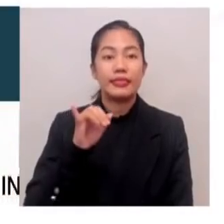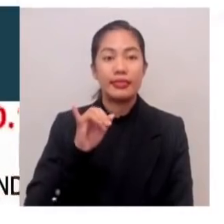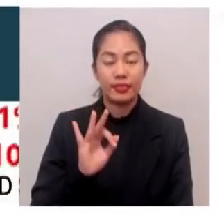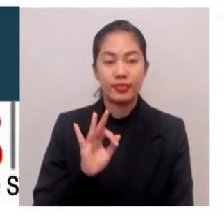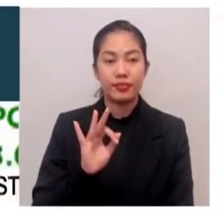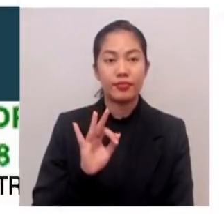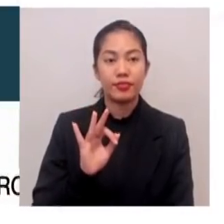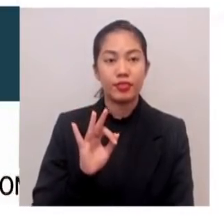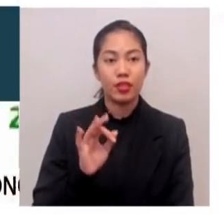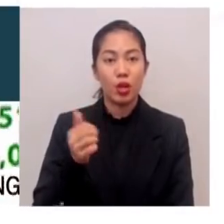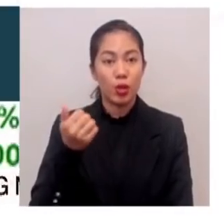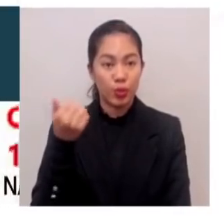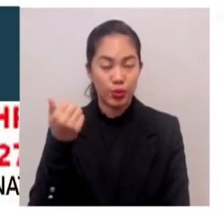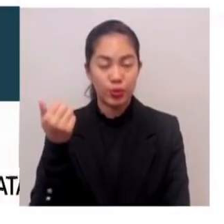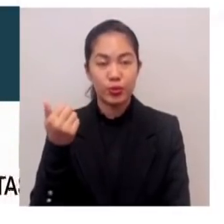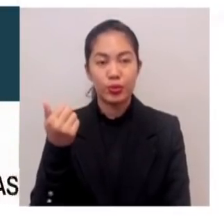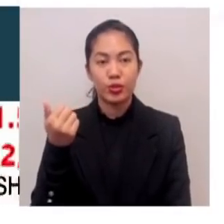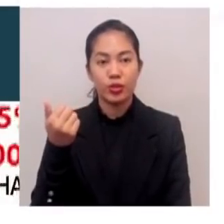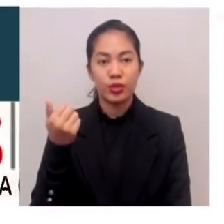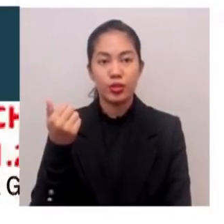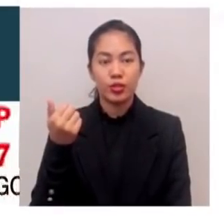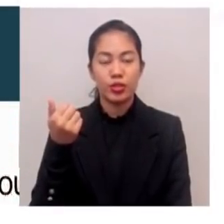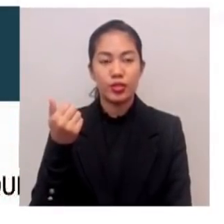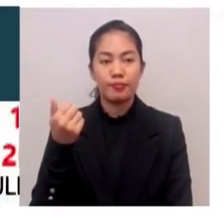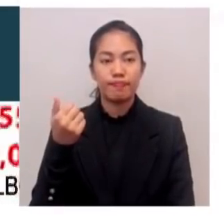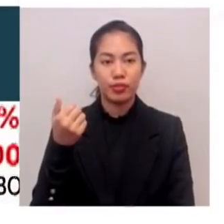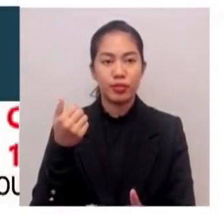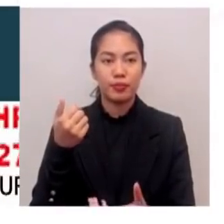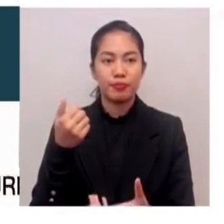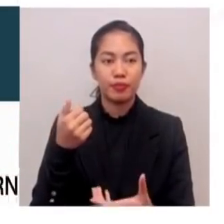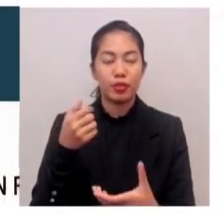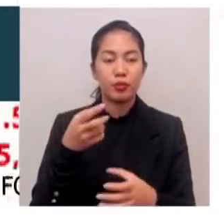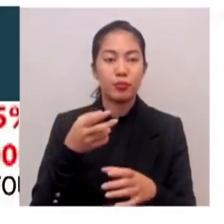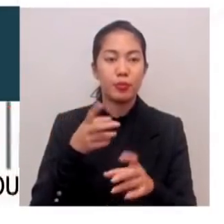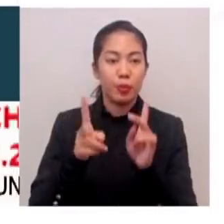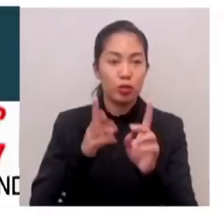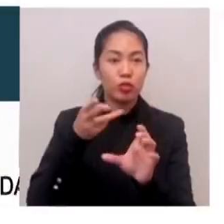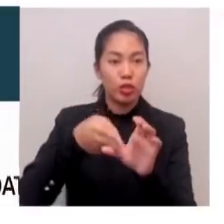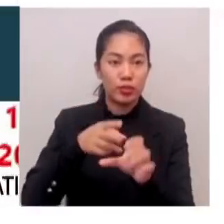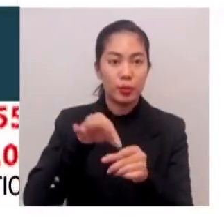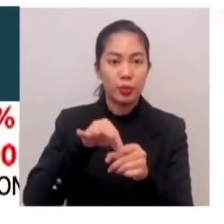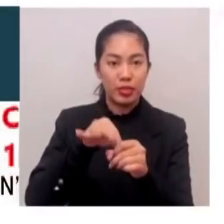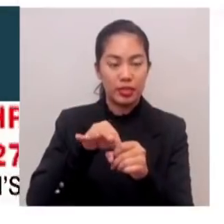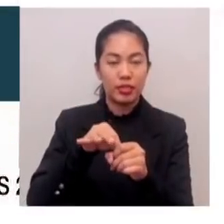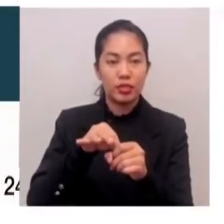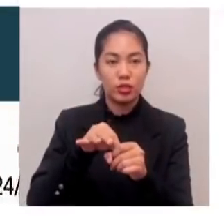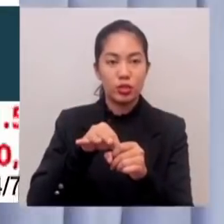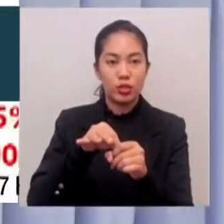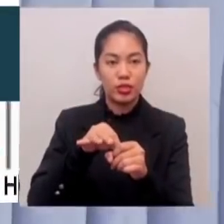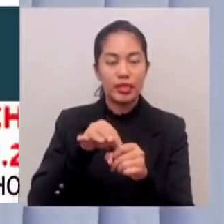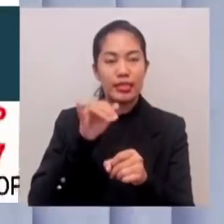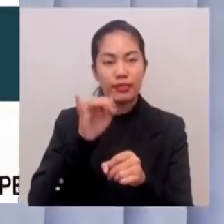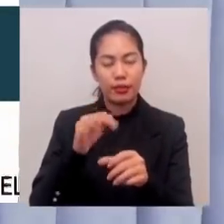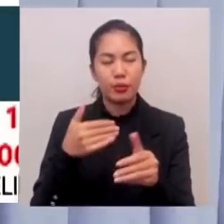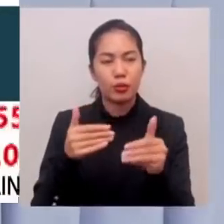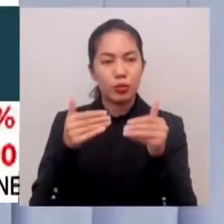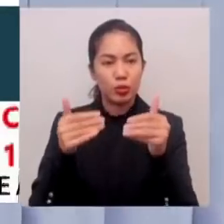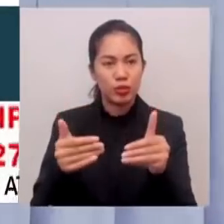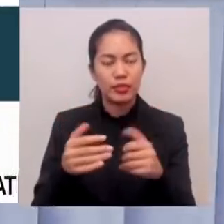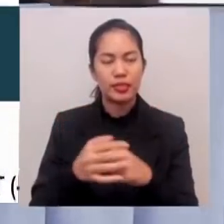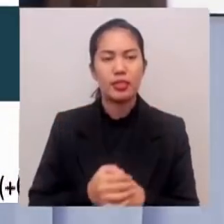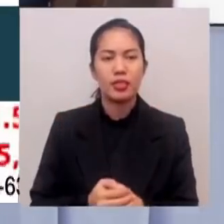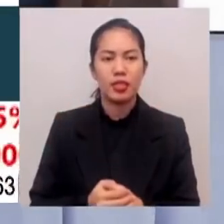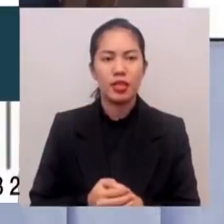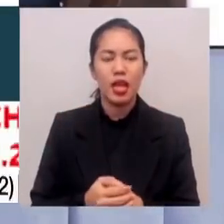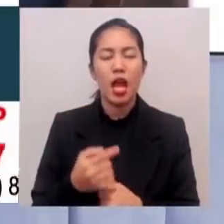candidates or the other candidates have a full slate on at the very start, then I wouldn't really consider this